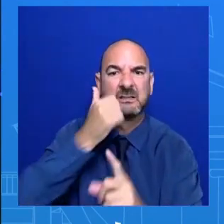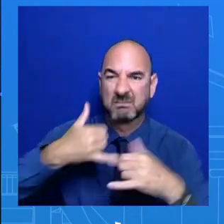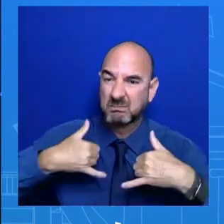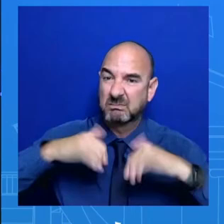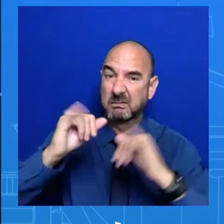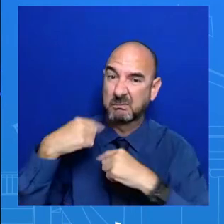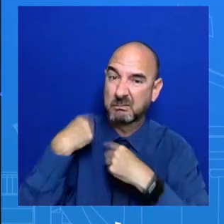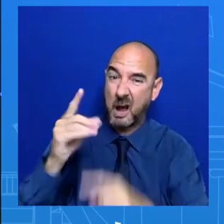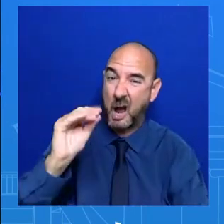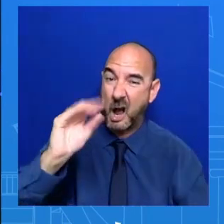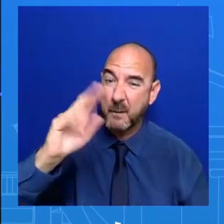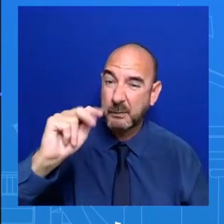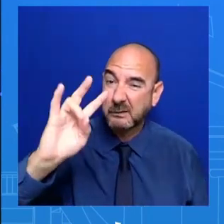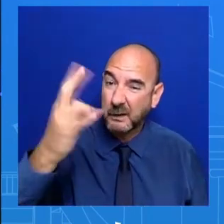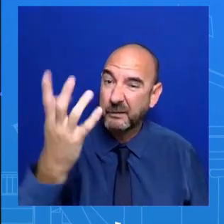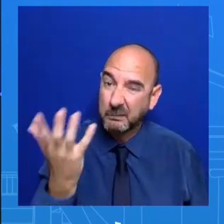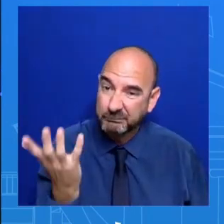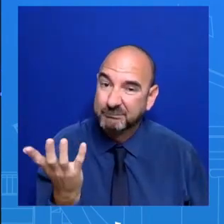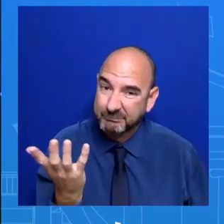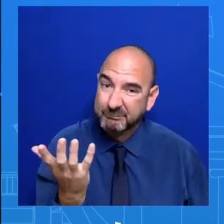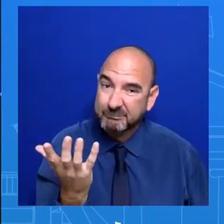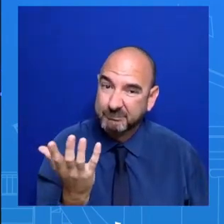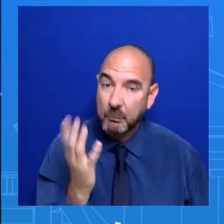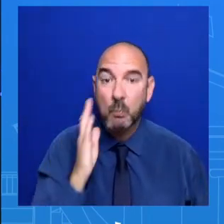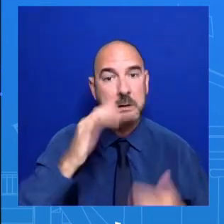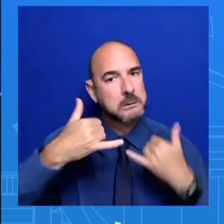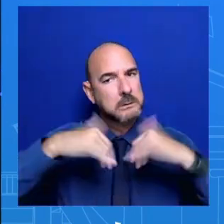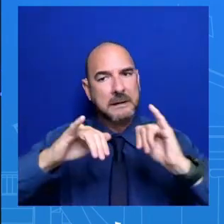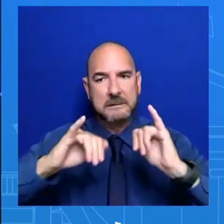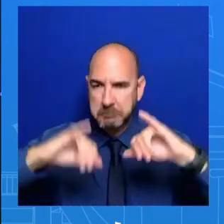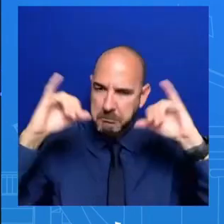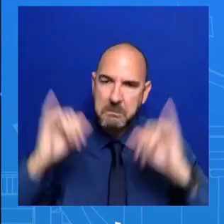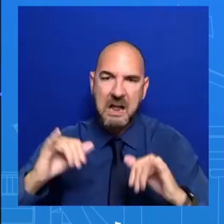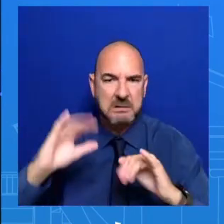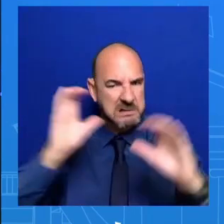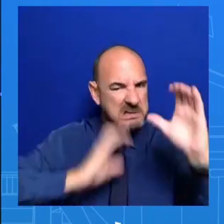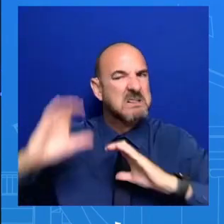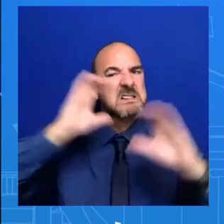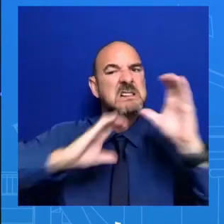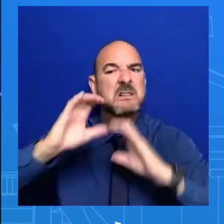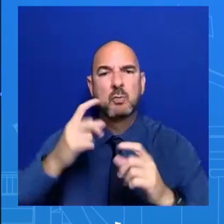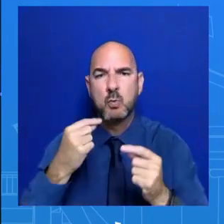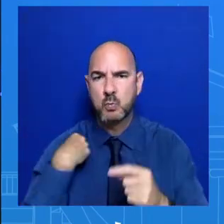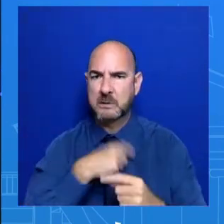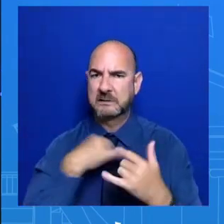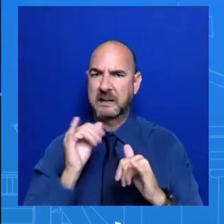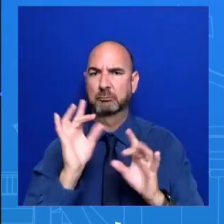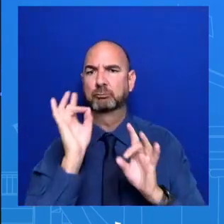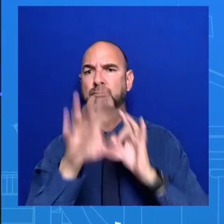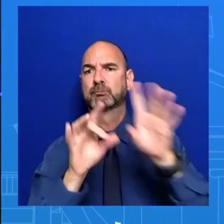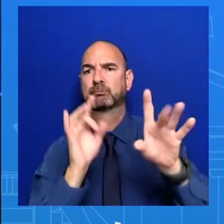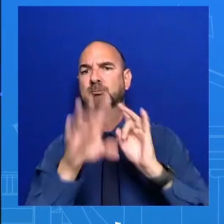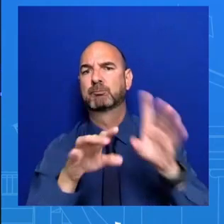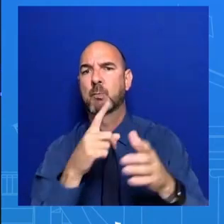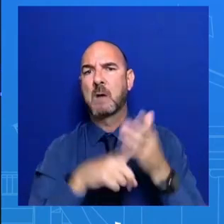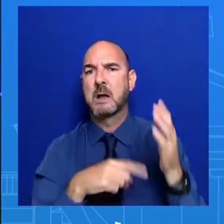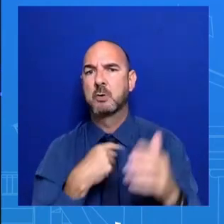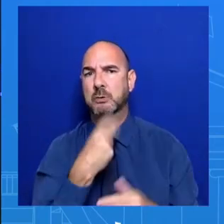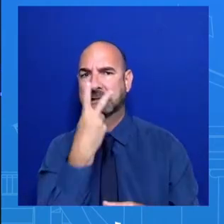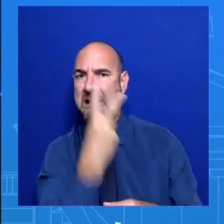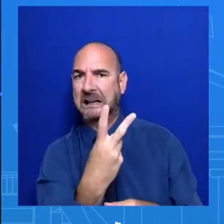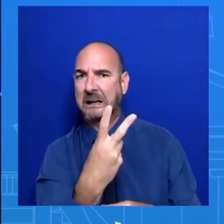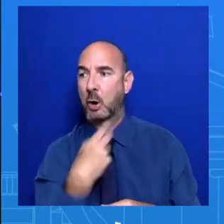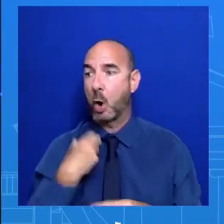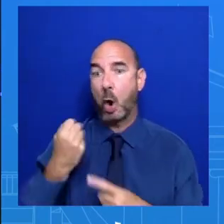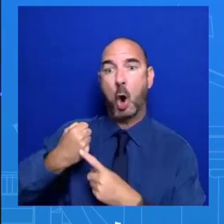we will do it until the job is done. It's not tied or conditioned on anything else. It is not limited. We are not holding anything back. We are providing